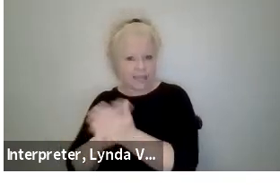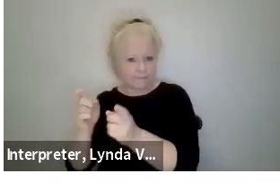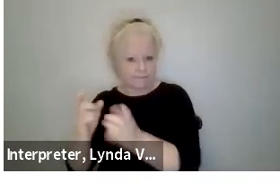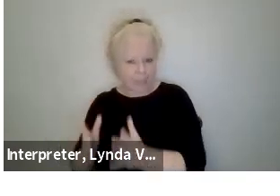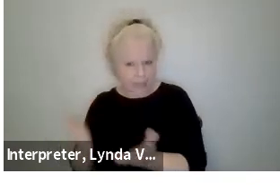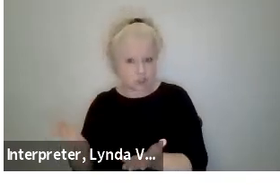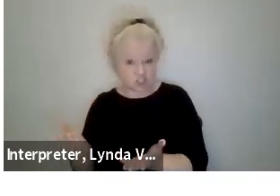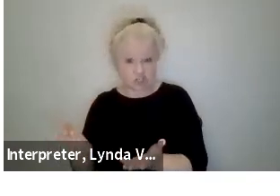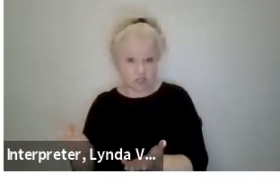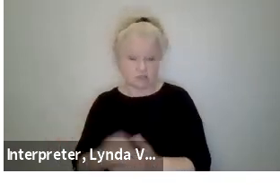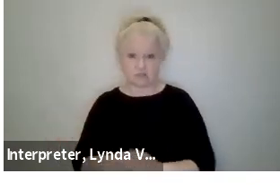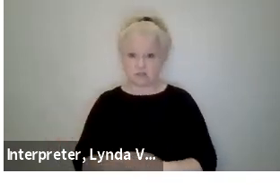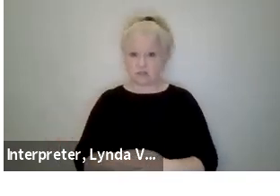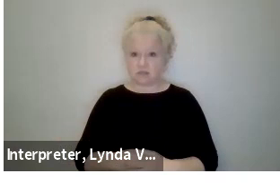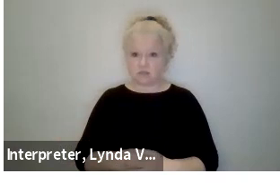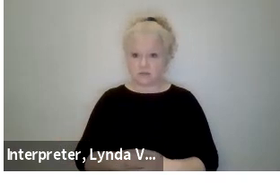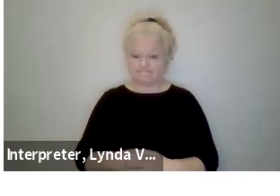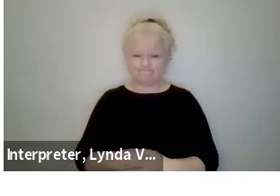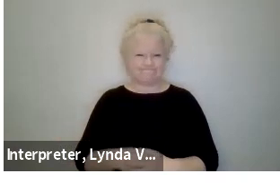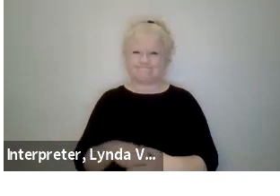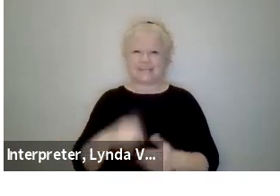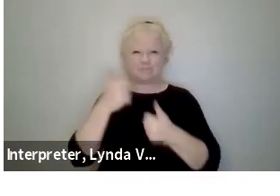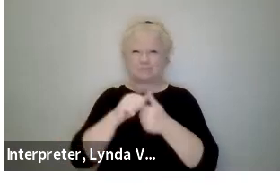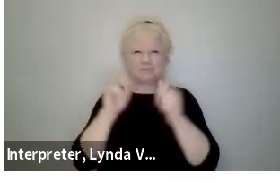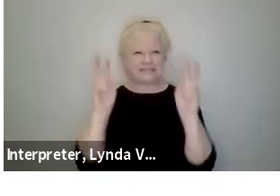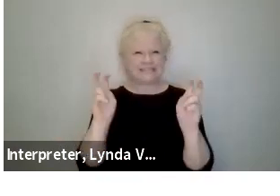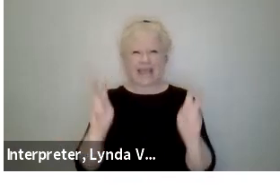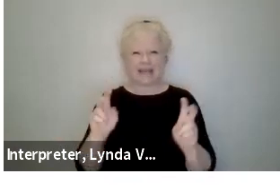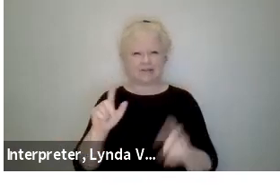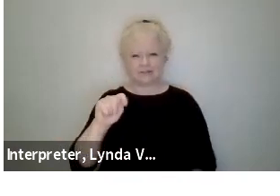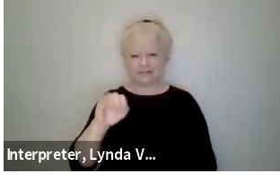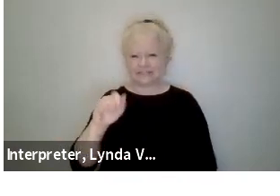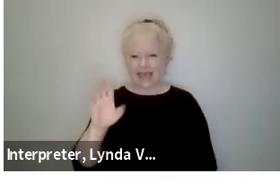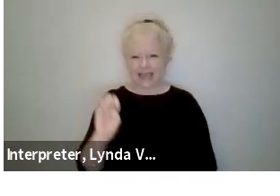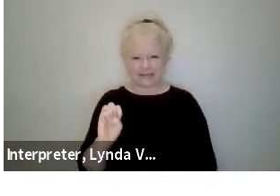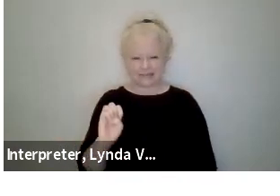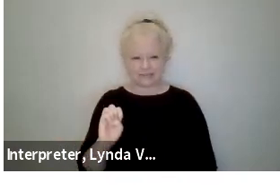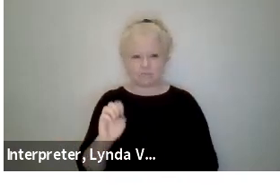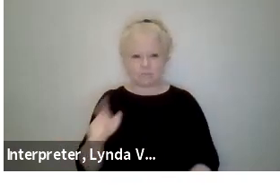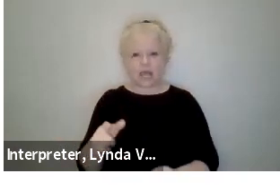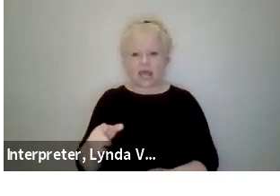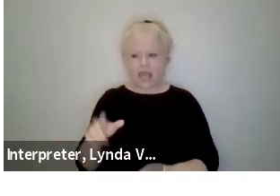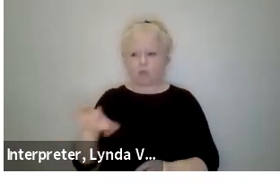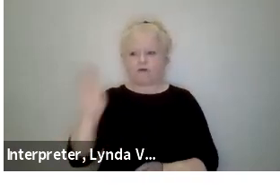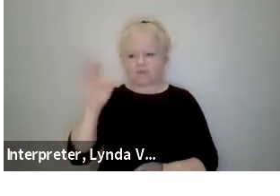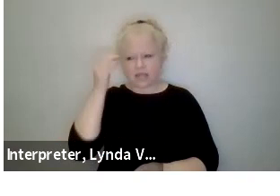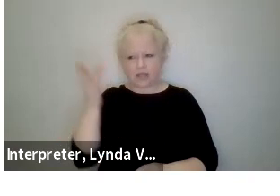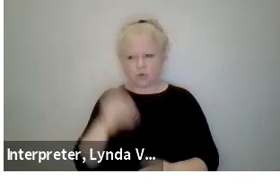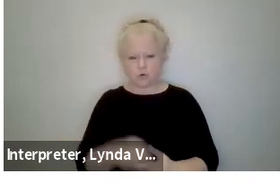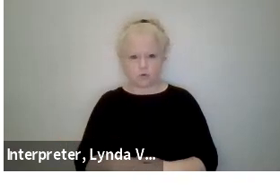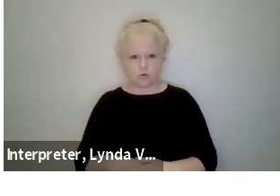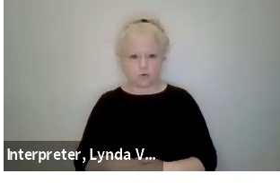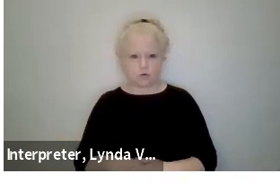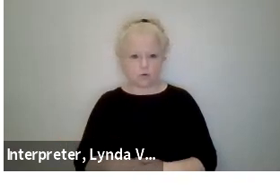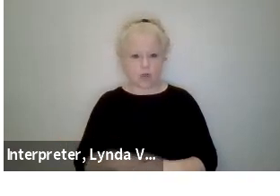that particular one, I don't have the exact titles, but I can get those to you. And I do know that